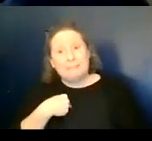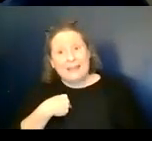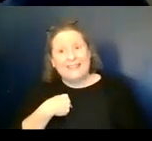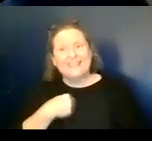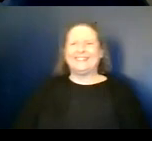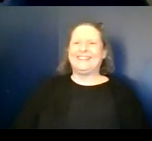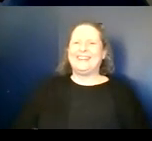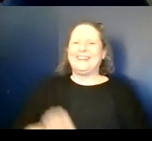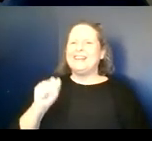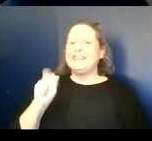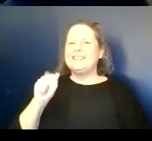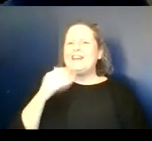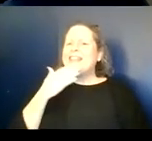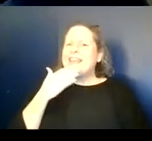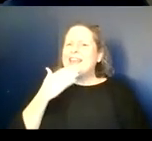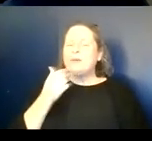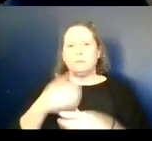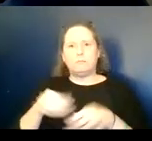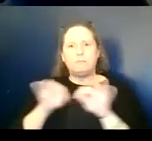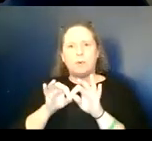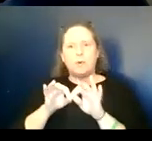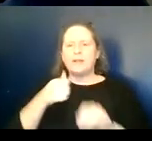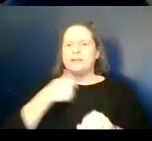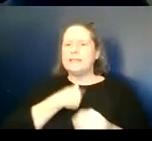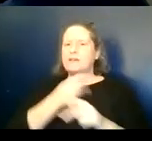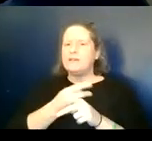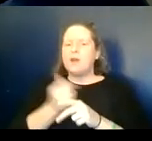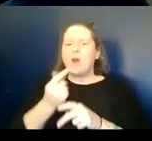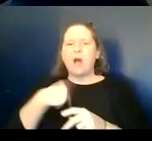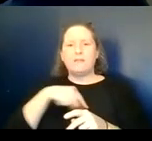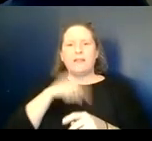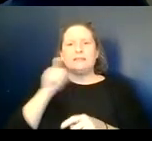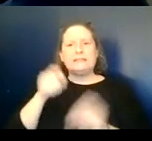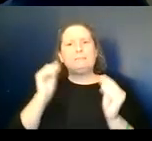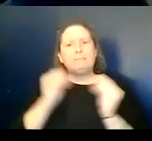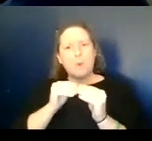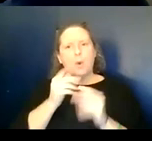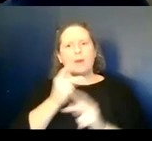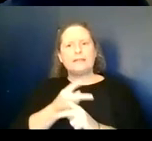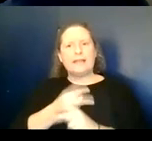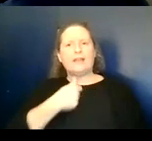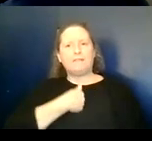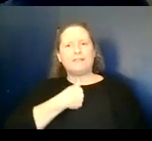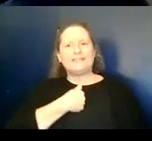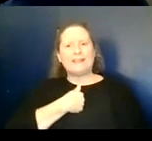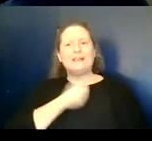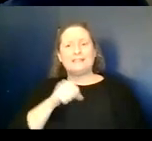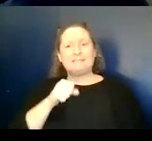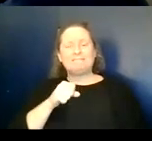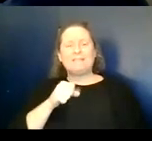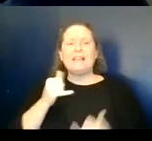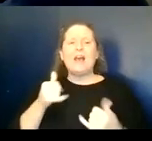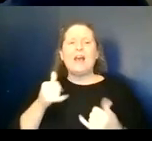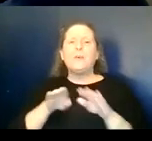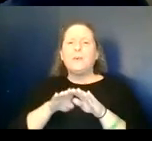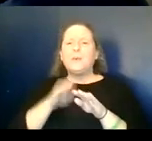important. Self-care is one of those things that we could all use more of, right? So Yeah. as we end here, I know I want to be conscious